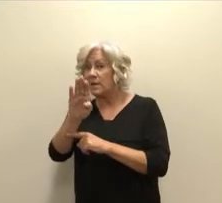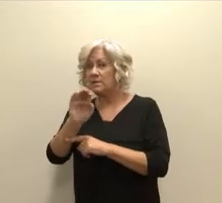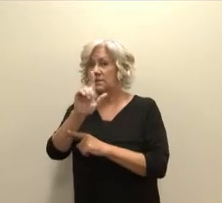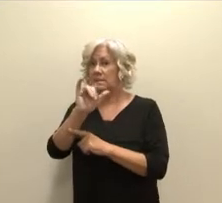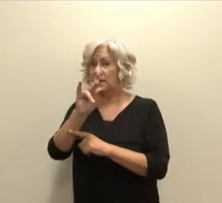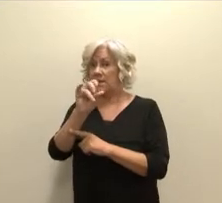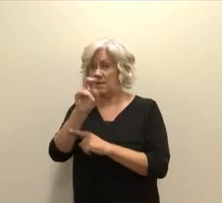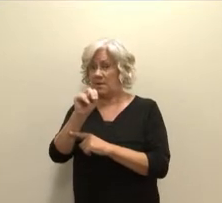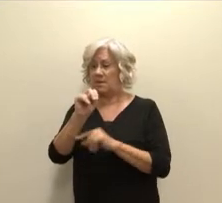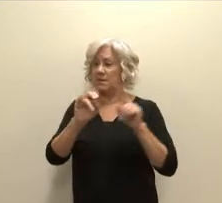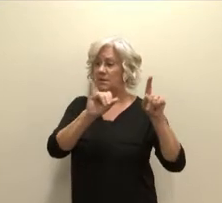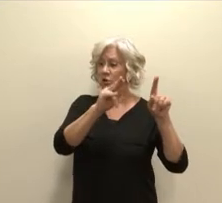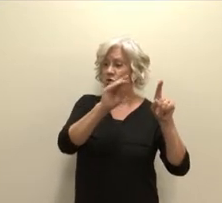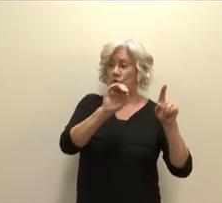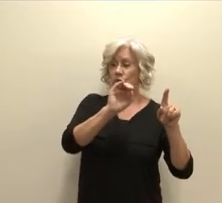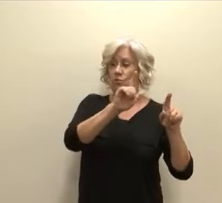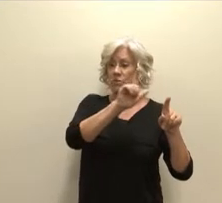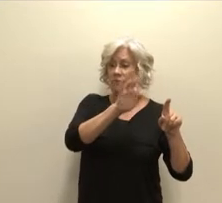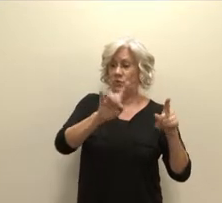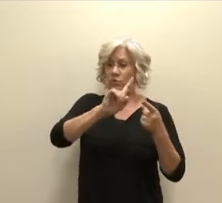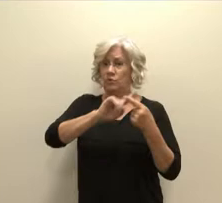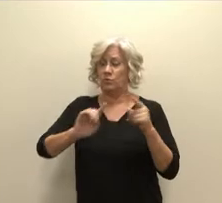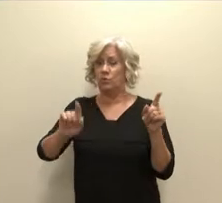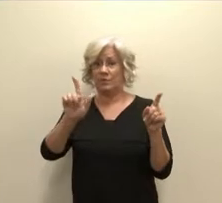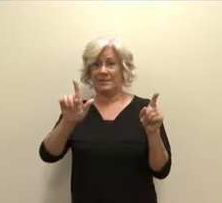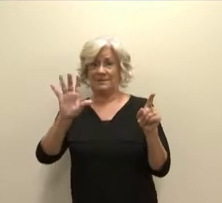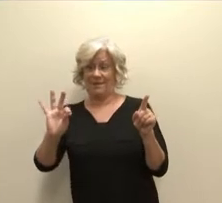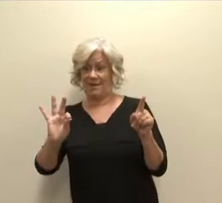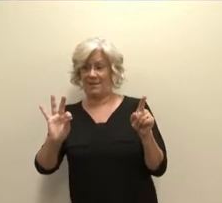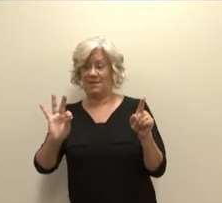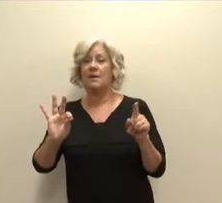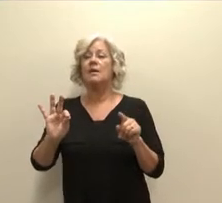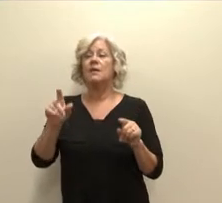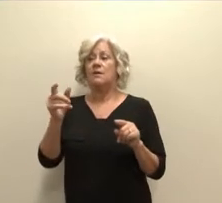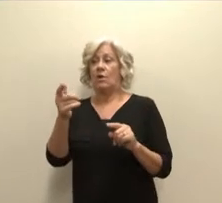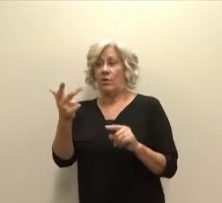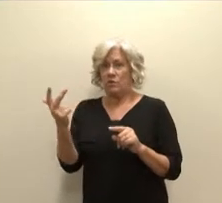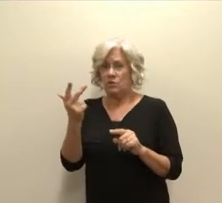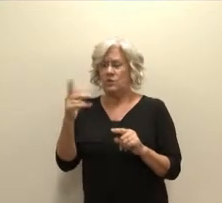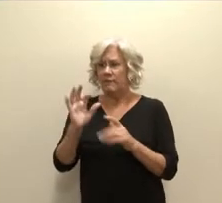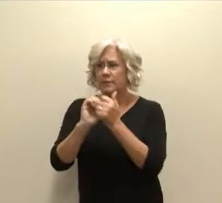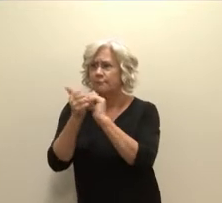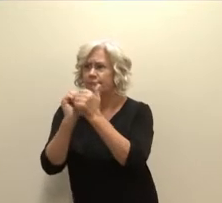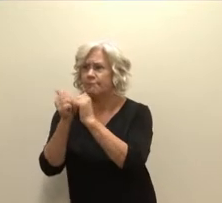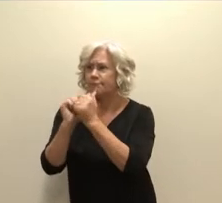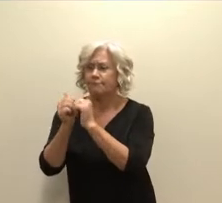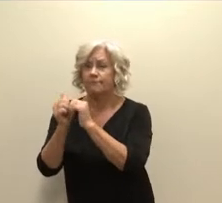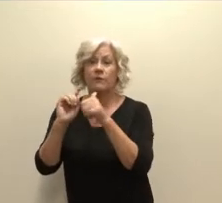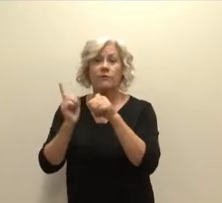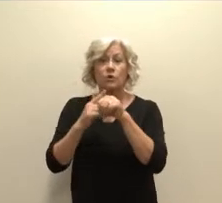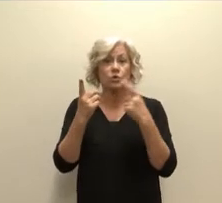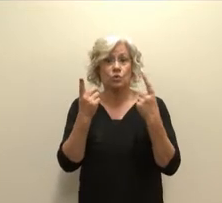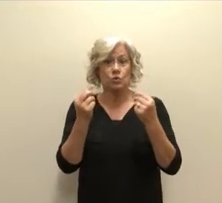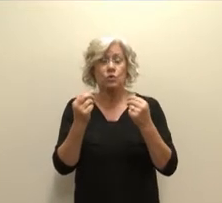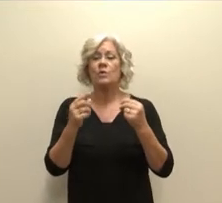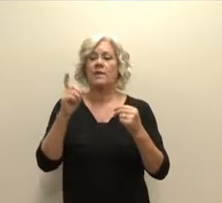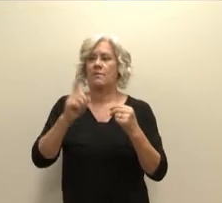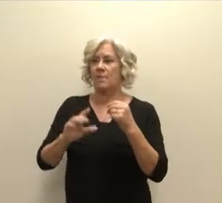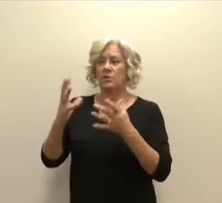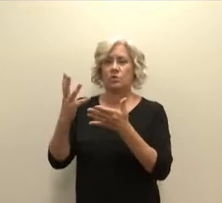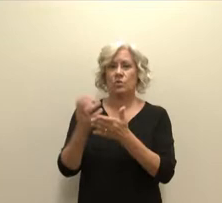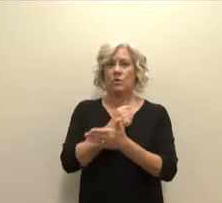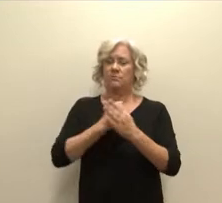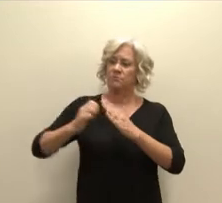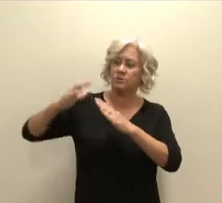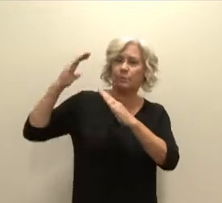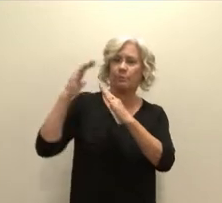from June 24th through the 29th. To qualify for this competition, the students had to first earn a superior rating at their